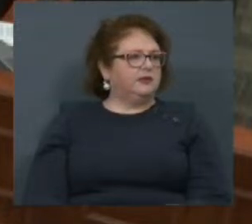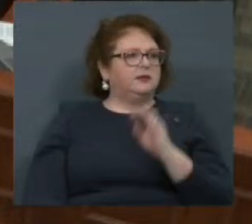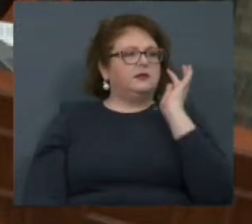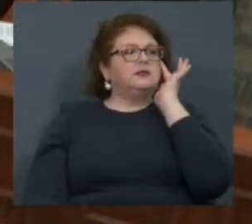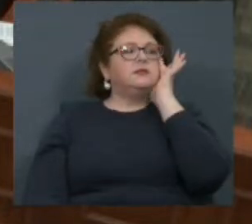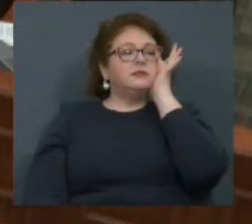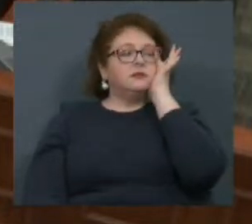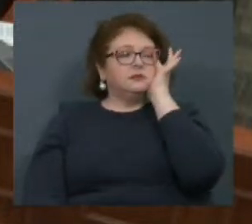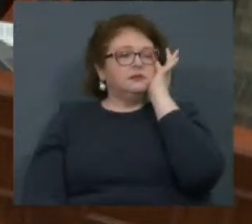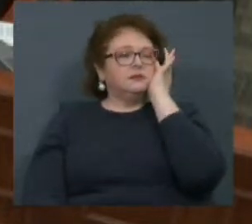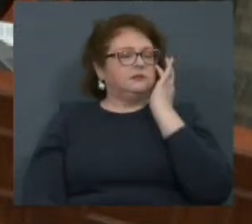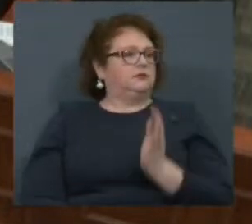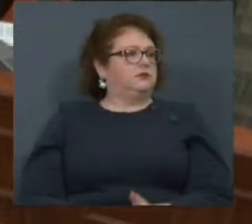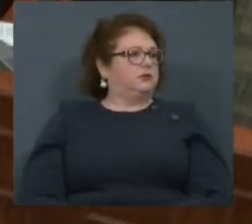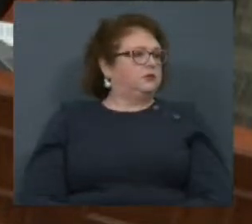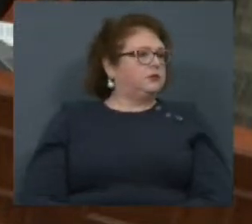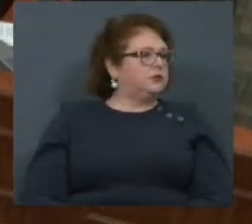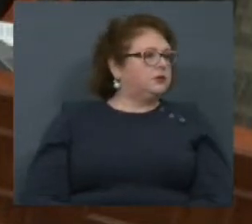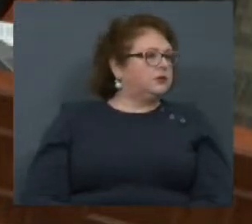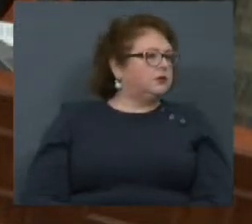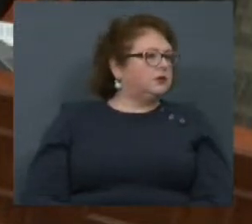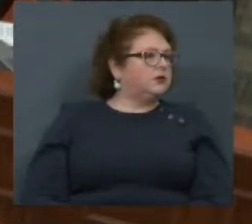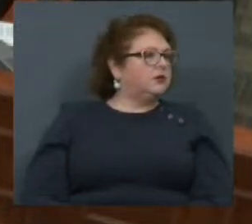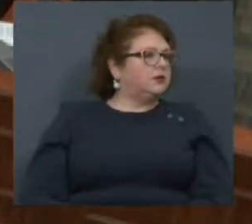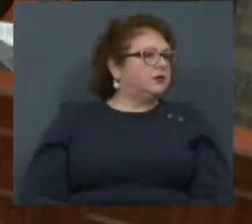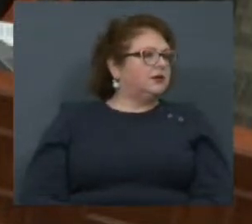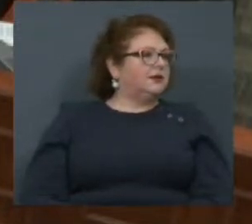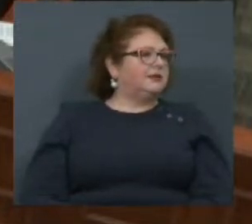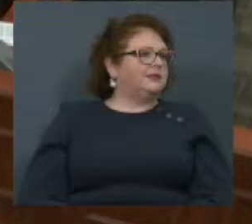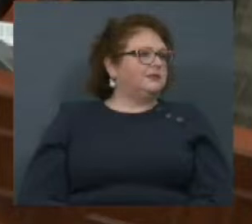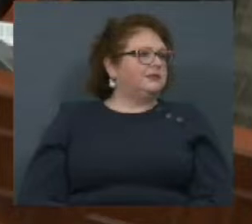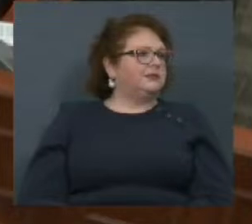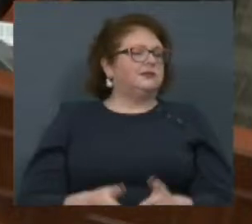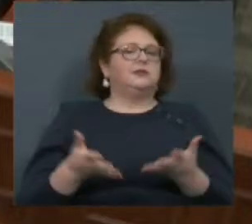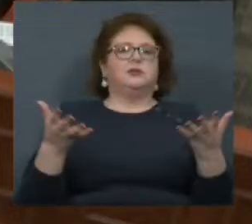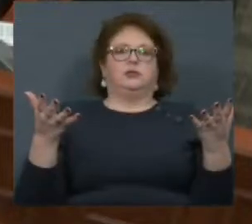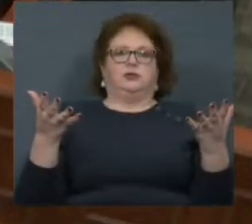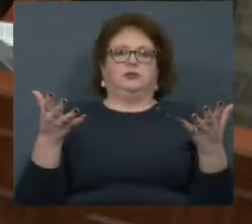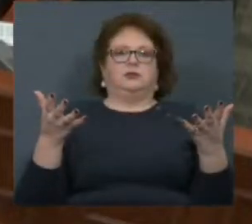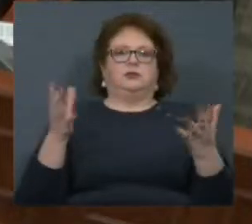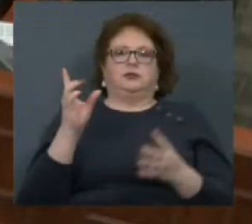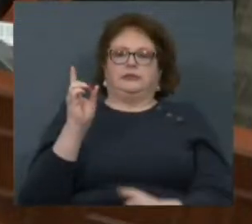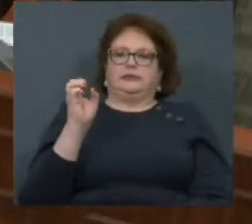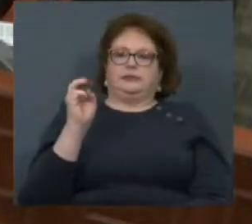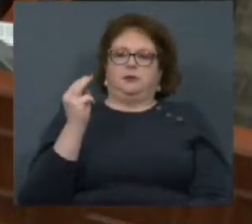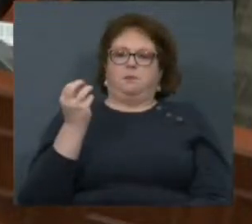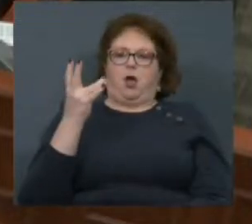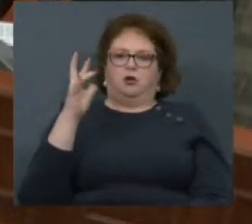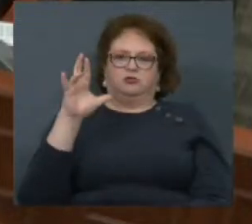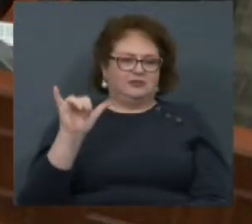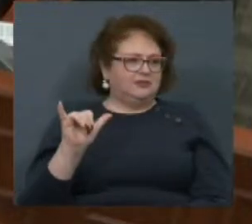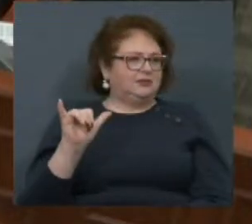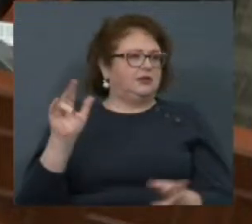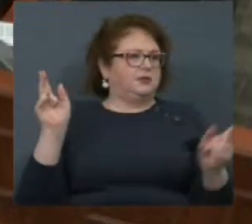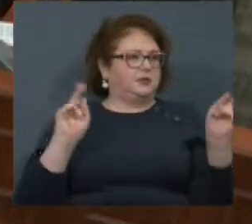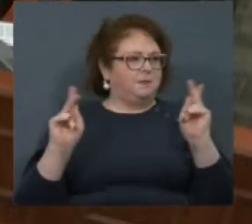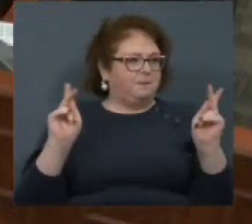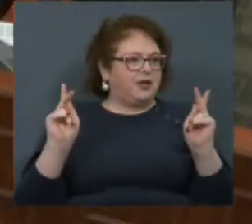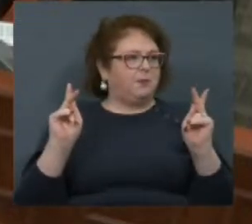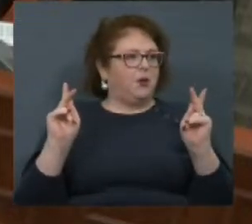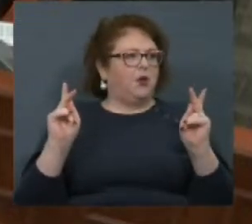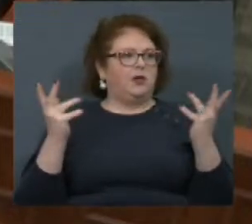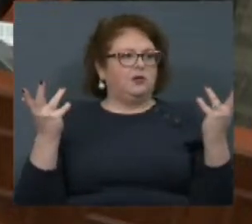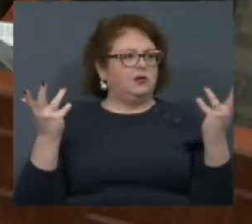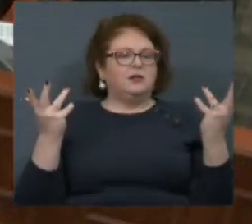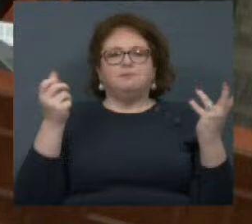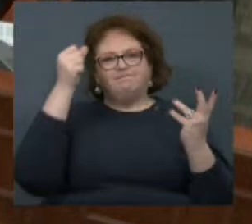In a democracy, the people rule and the government obeys. So I find it very